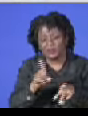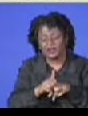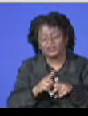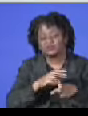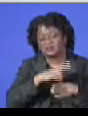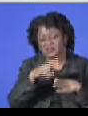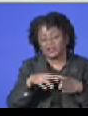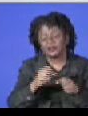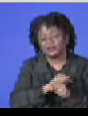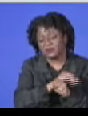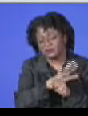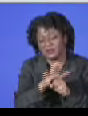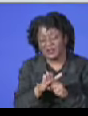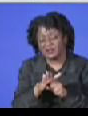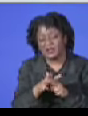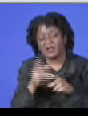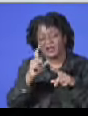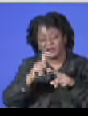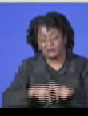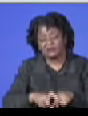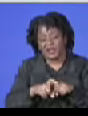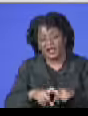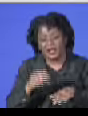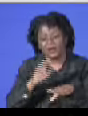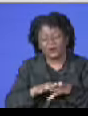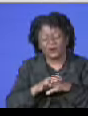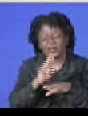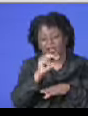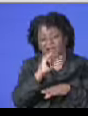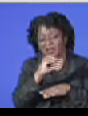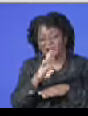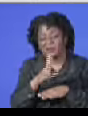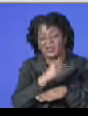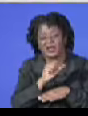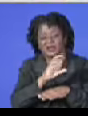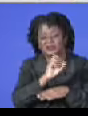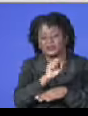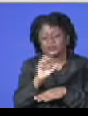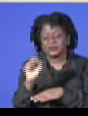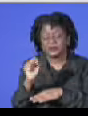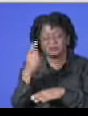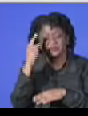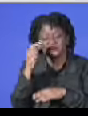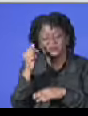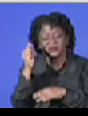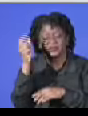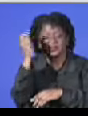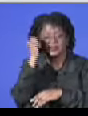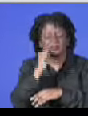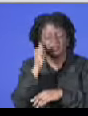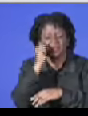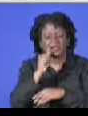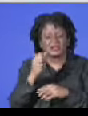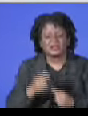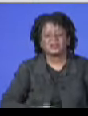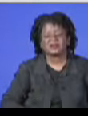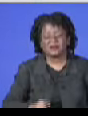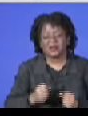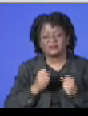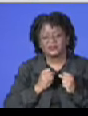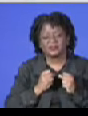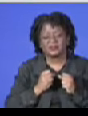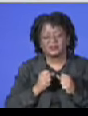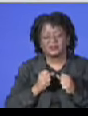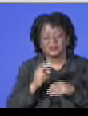become reliant on the resources of the National Insurance Board and the Department of Social Services for day-to-day survival. The nation's leader announced